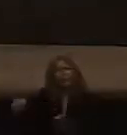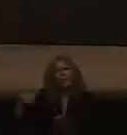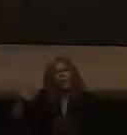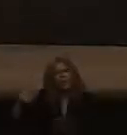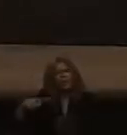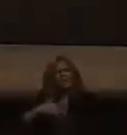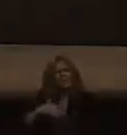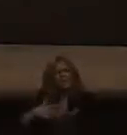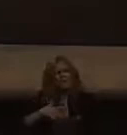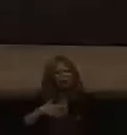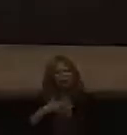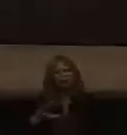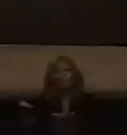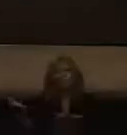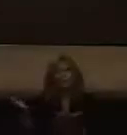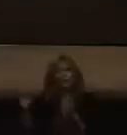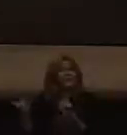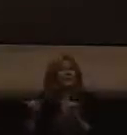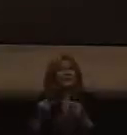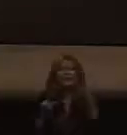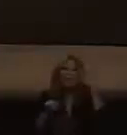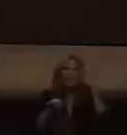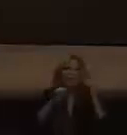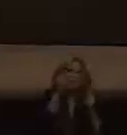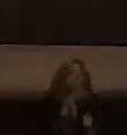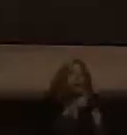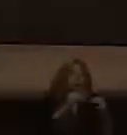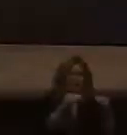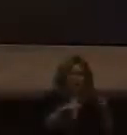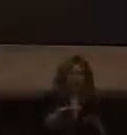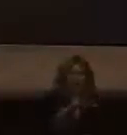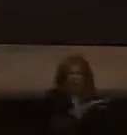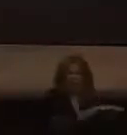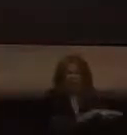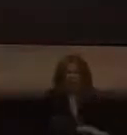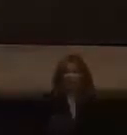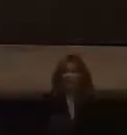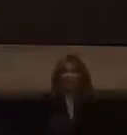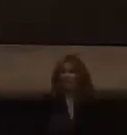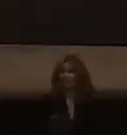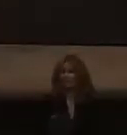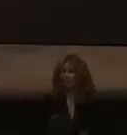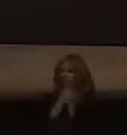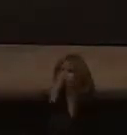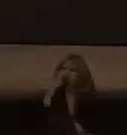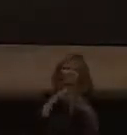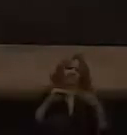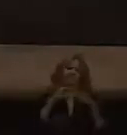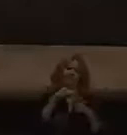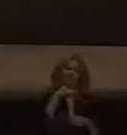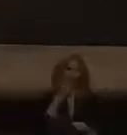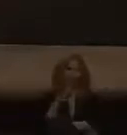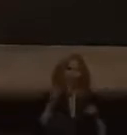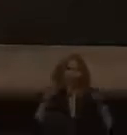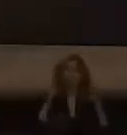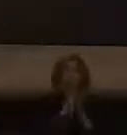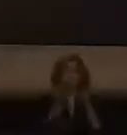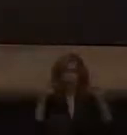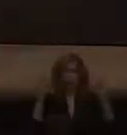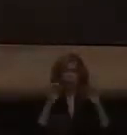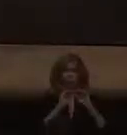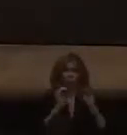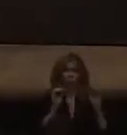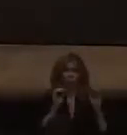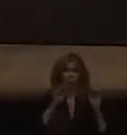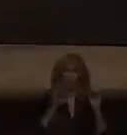of this global market as you would any. I wanted to just quickly share an anecdote from a book, No Pity, where author